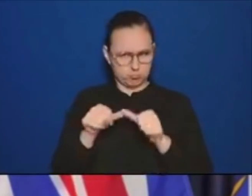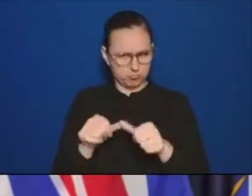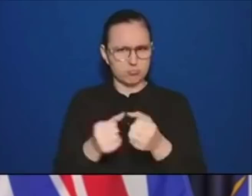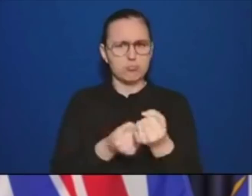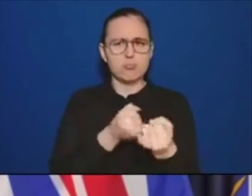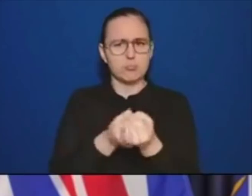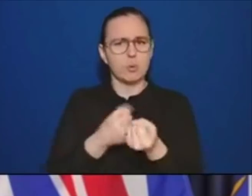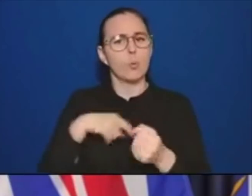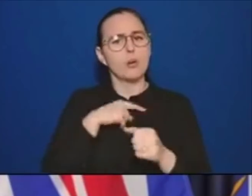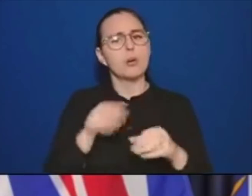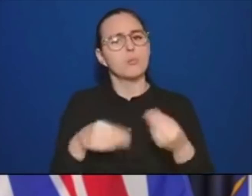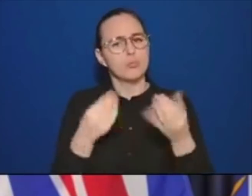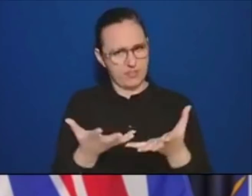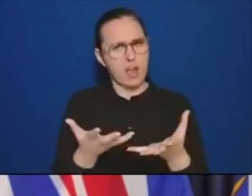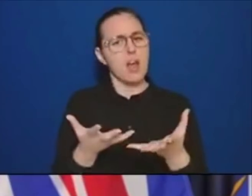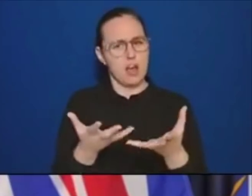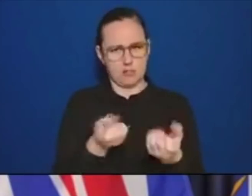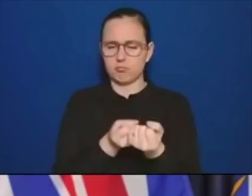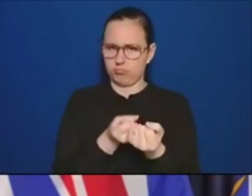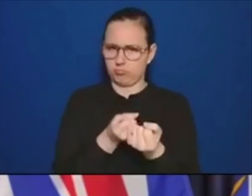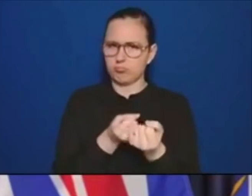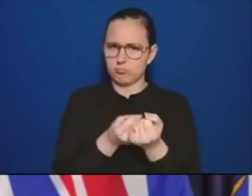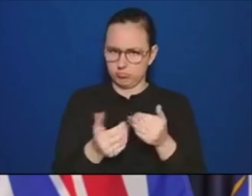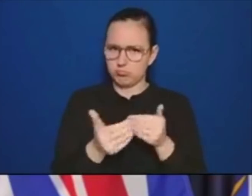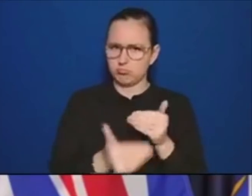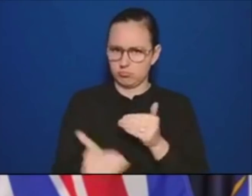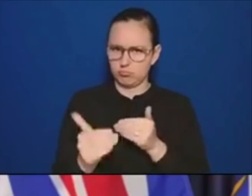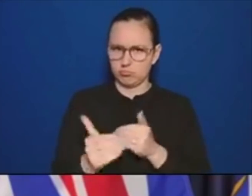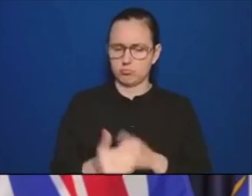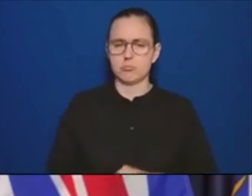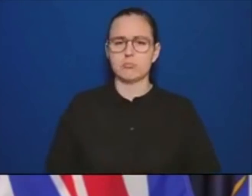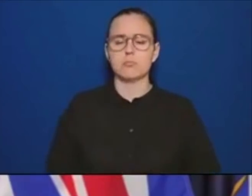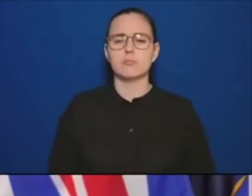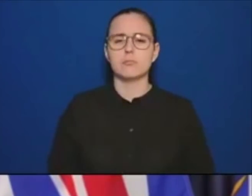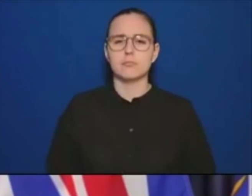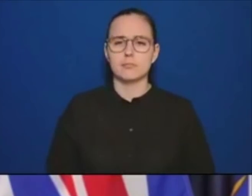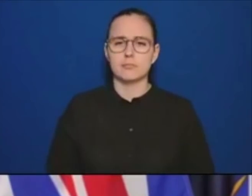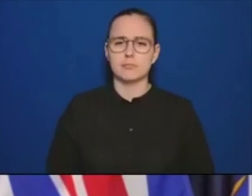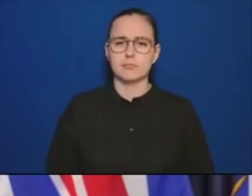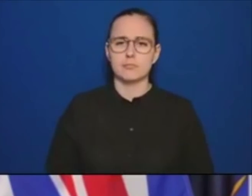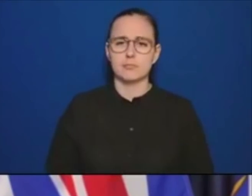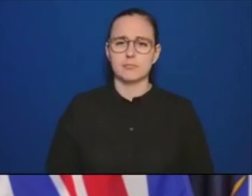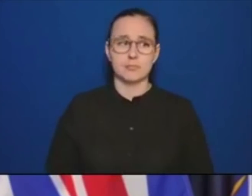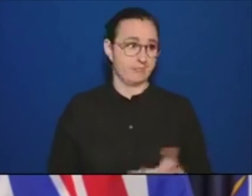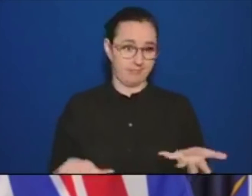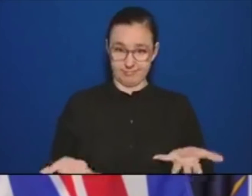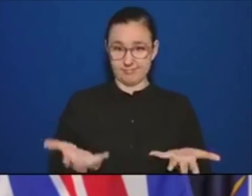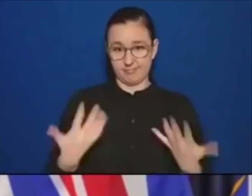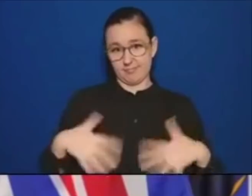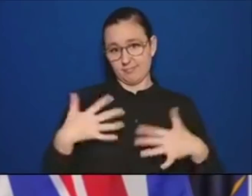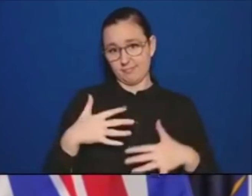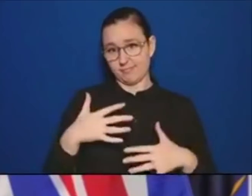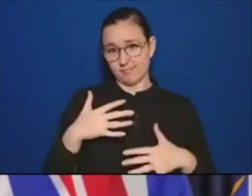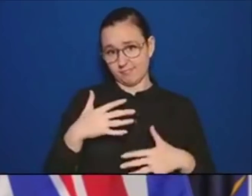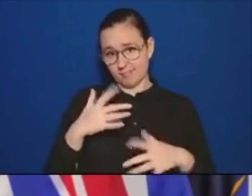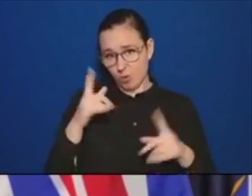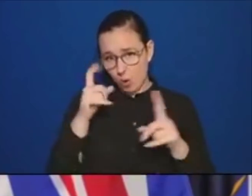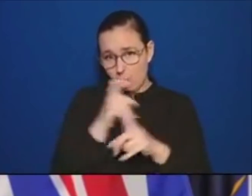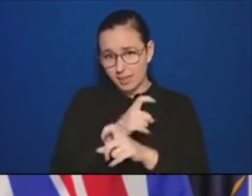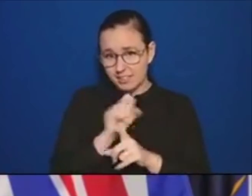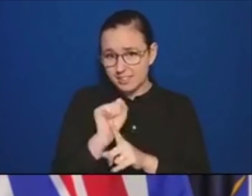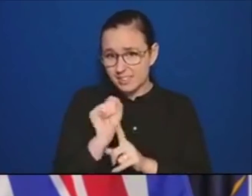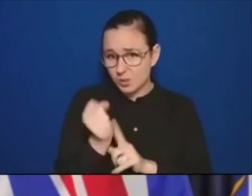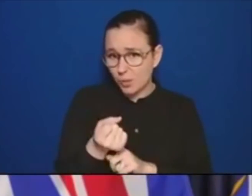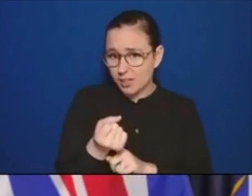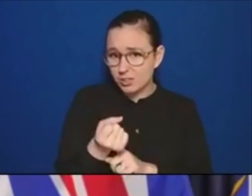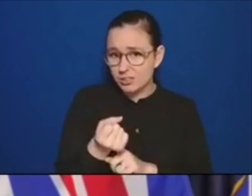need. These are complicated and dynamic times. Because of that, we've set up a new Service BC contact center